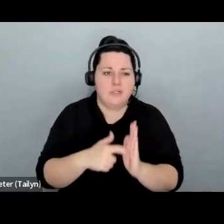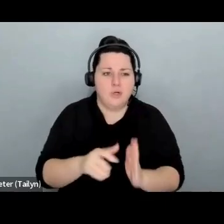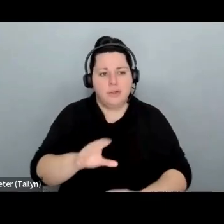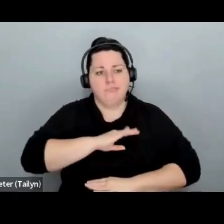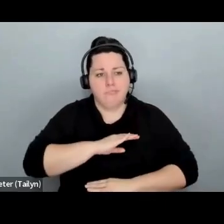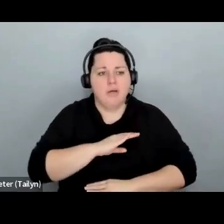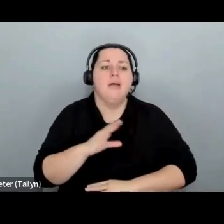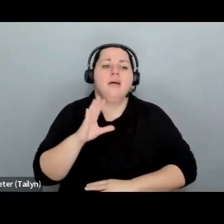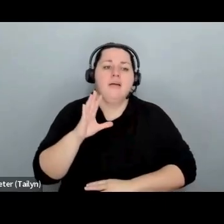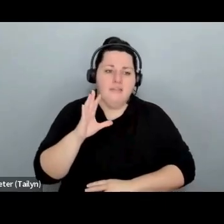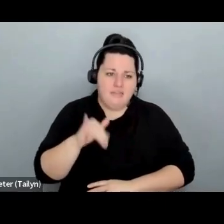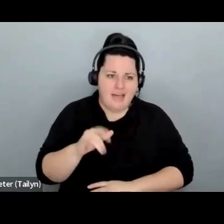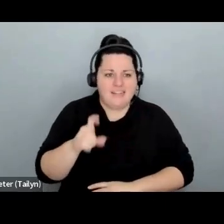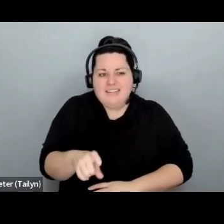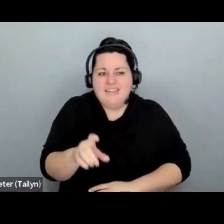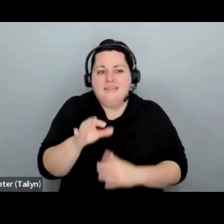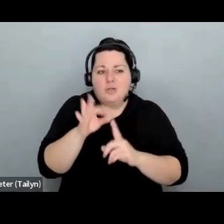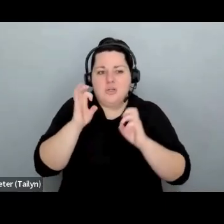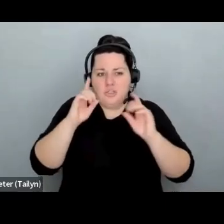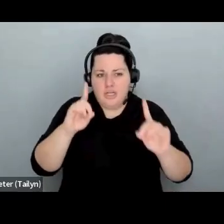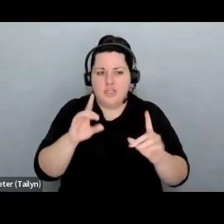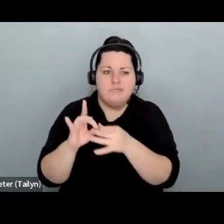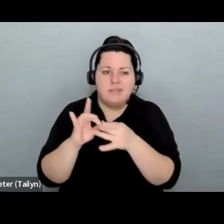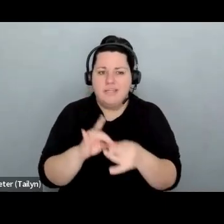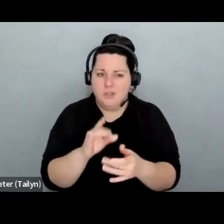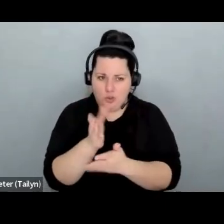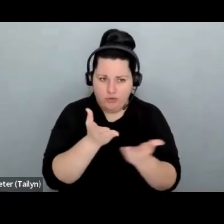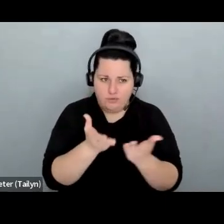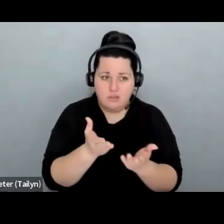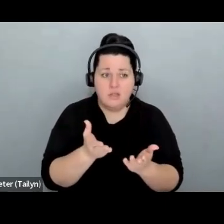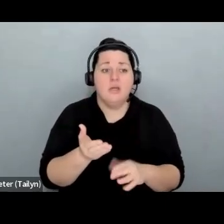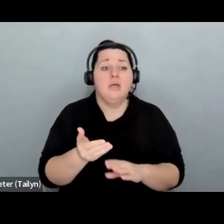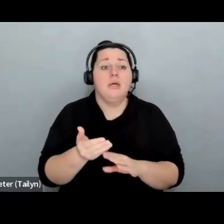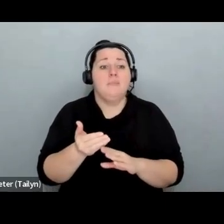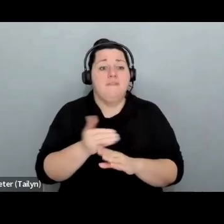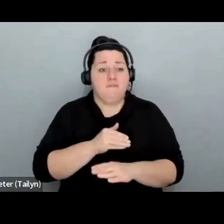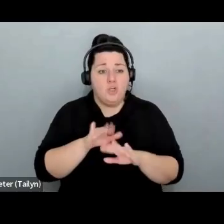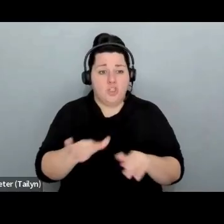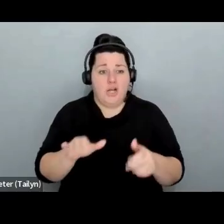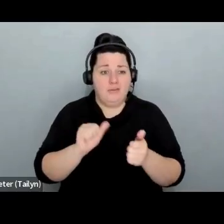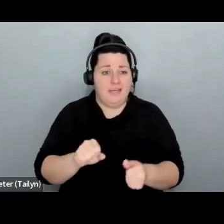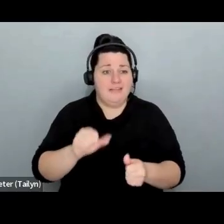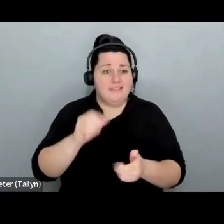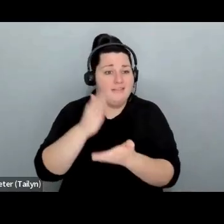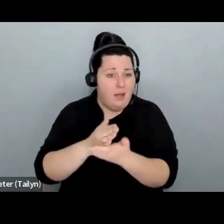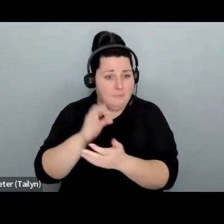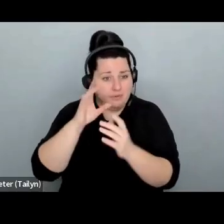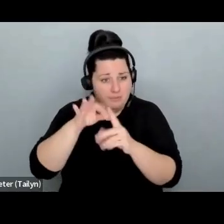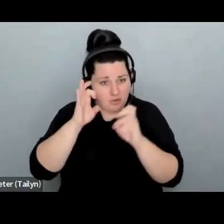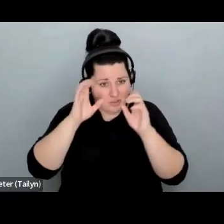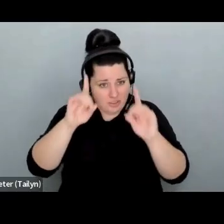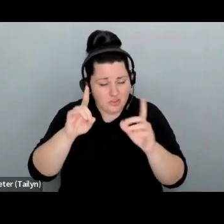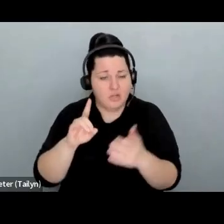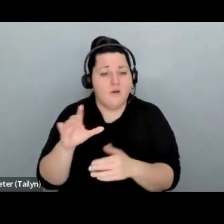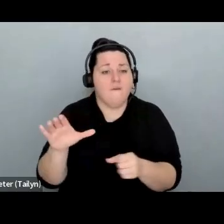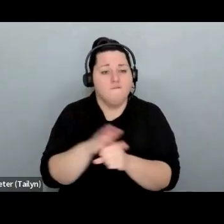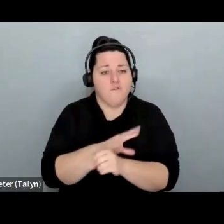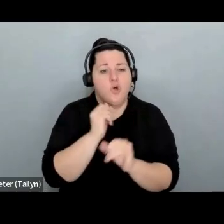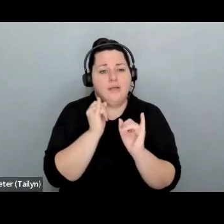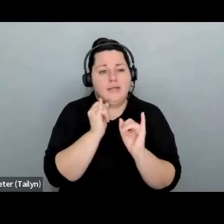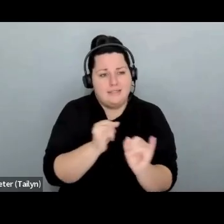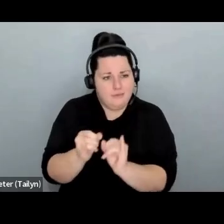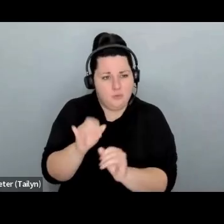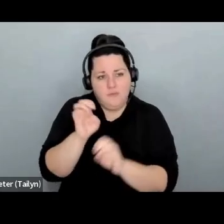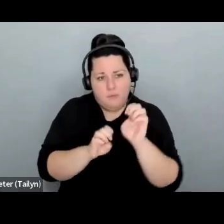special education and related services. Before exiting a child from special education, a full and individual evaluation must